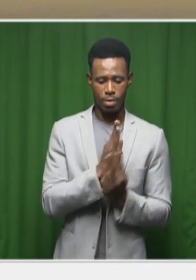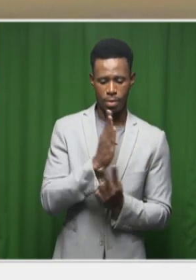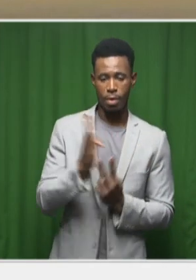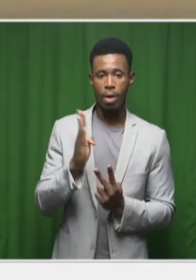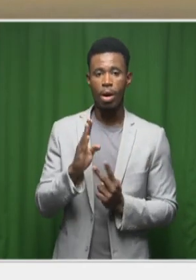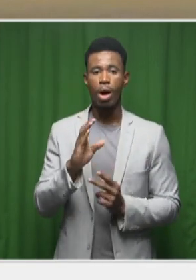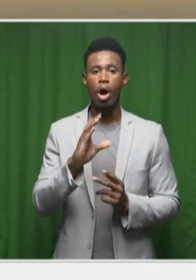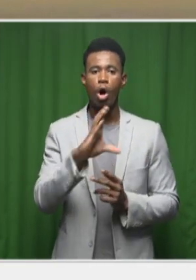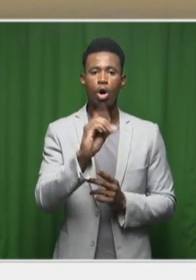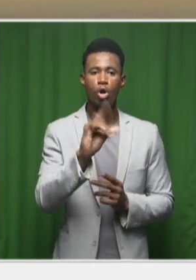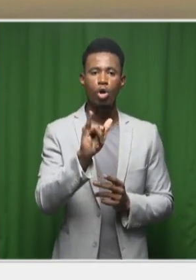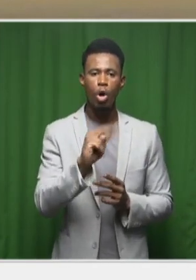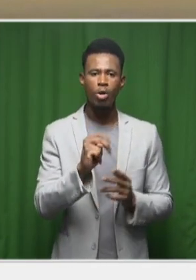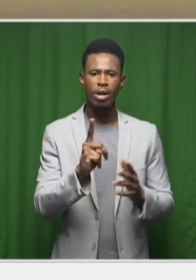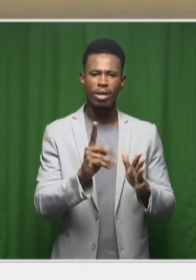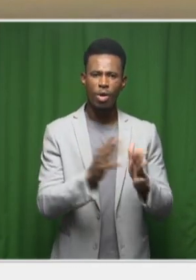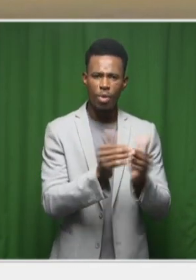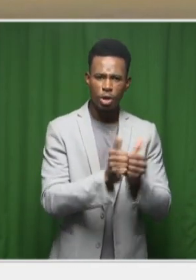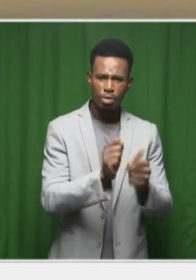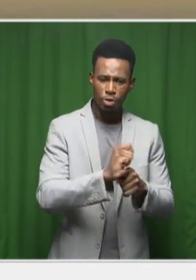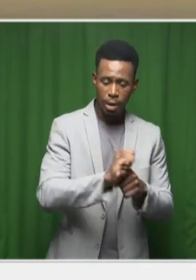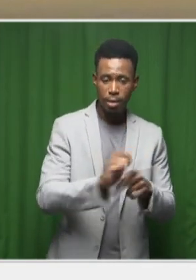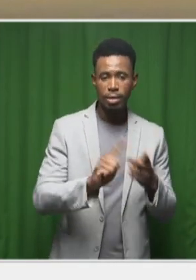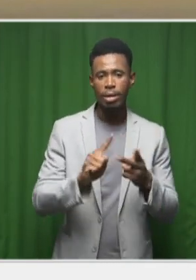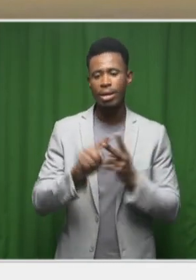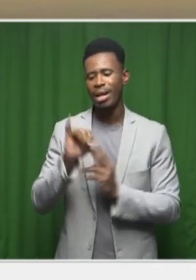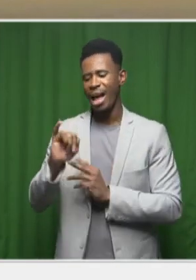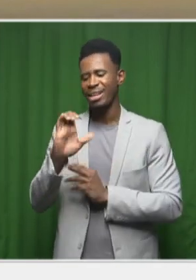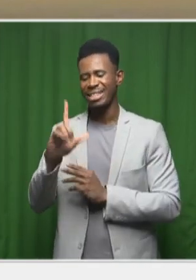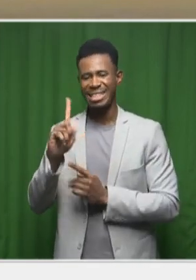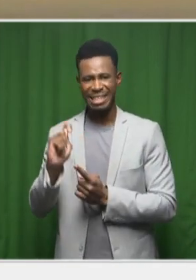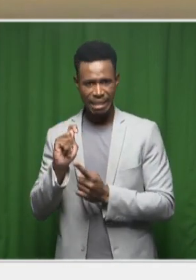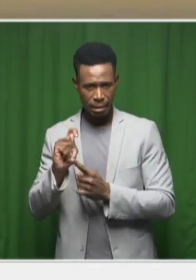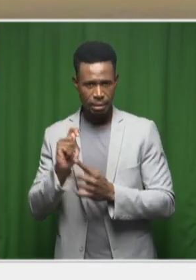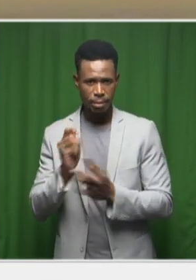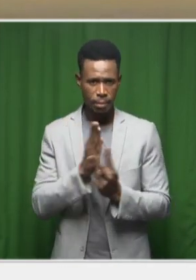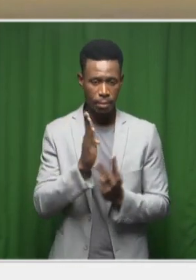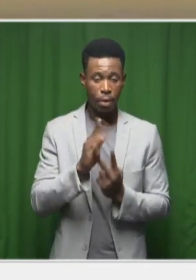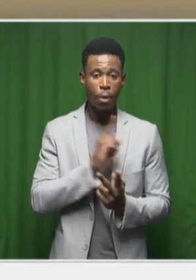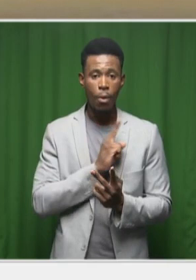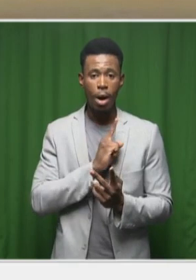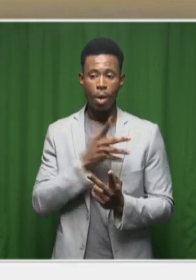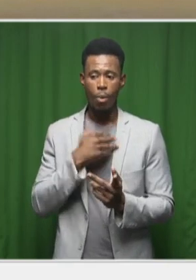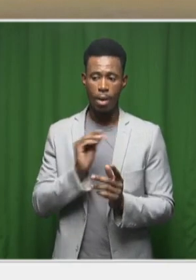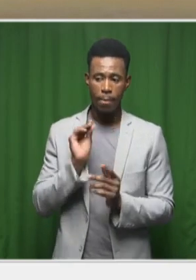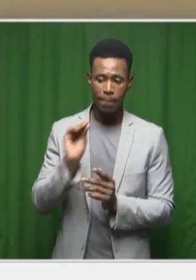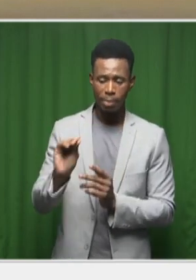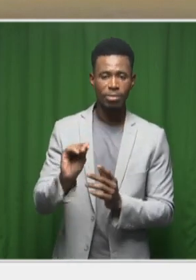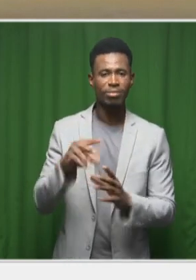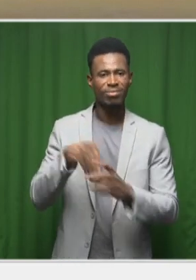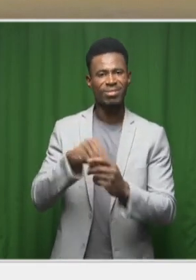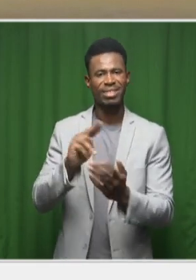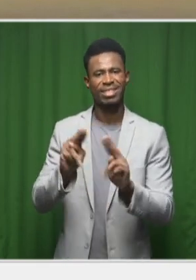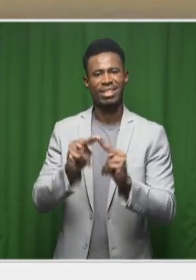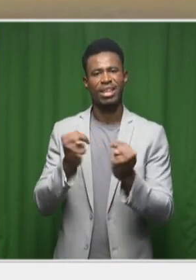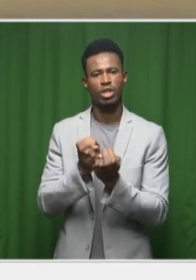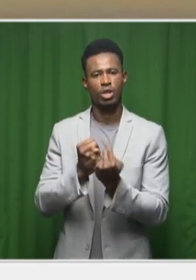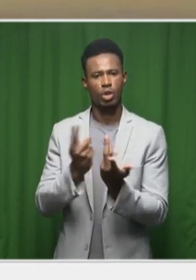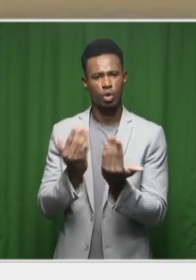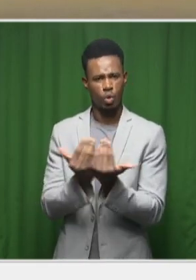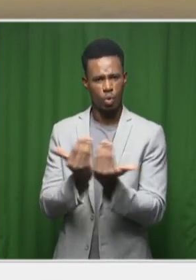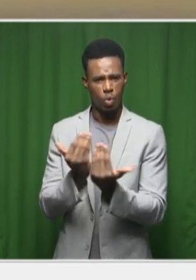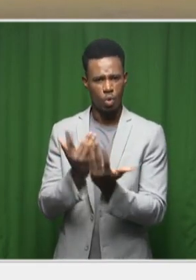and mainstreaming ICT, coding and gender into the national school curricula. It also promotes the implementation of